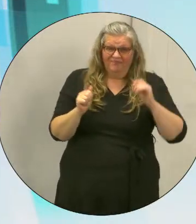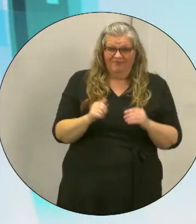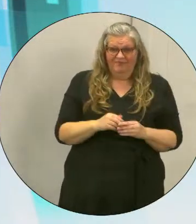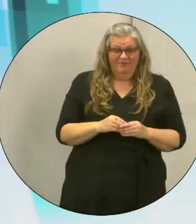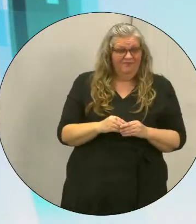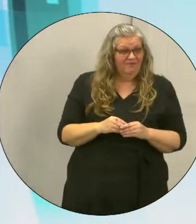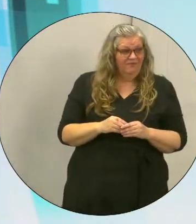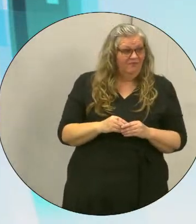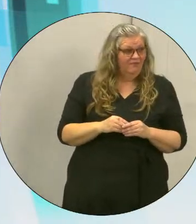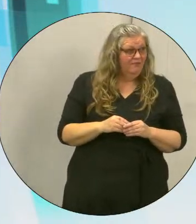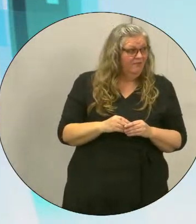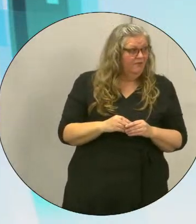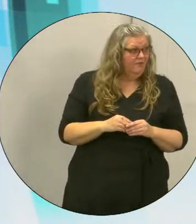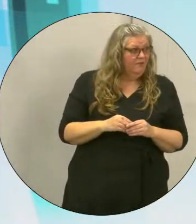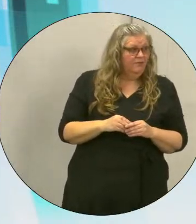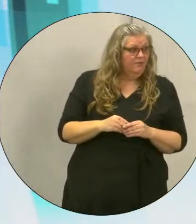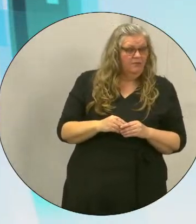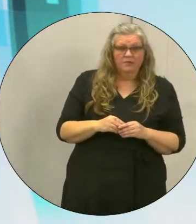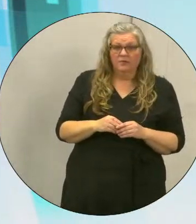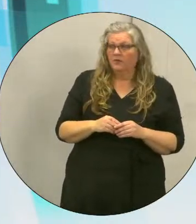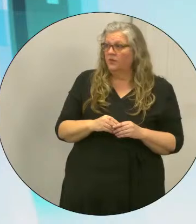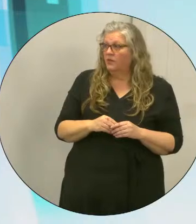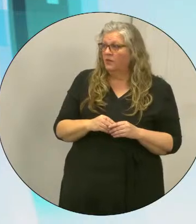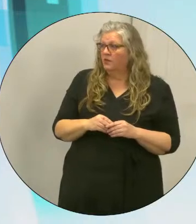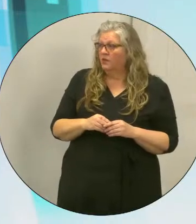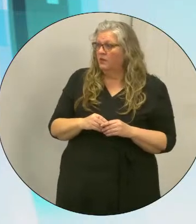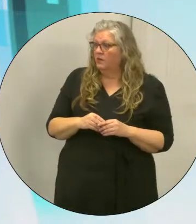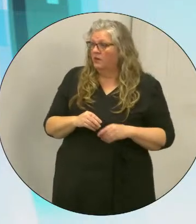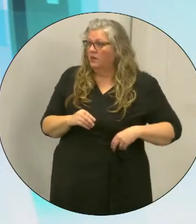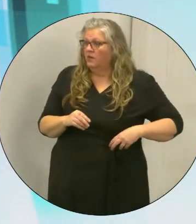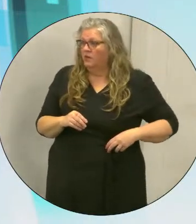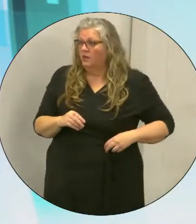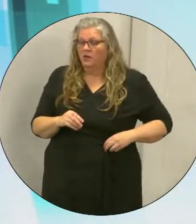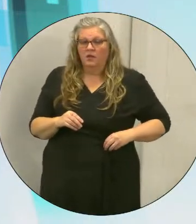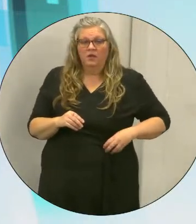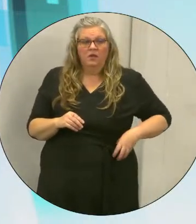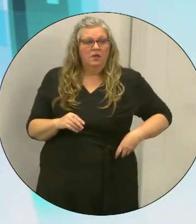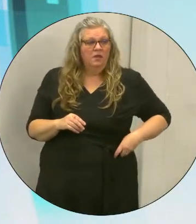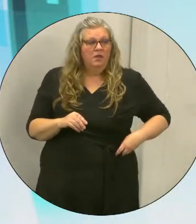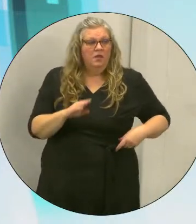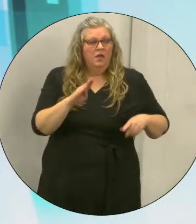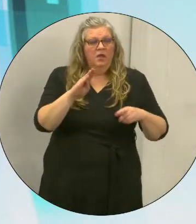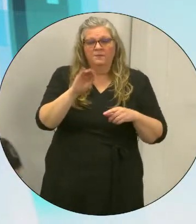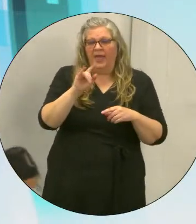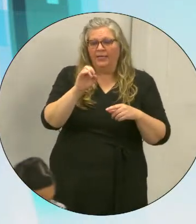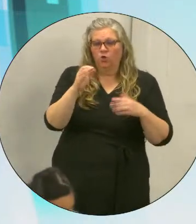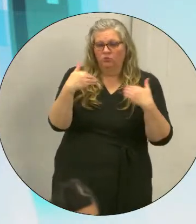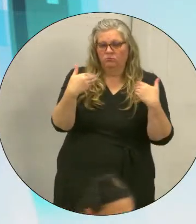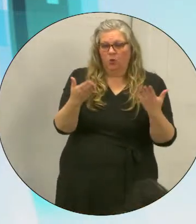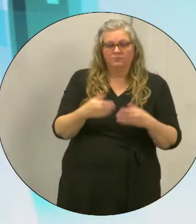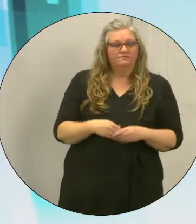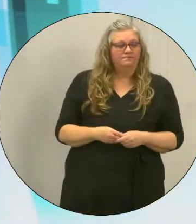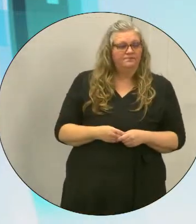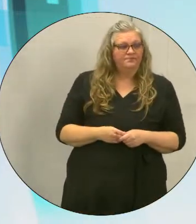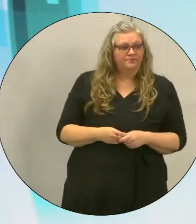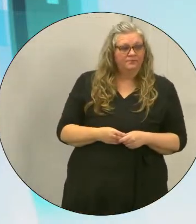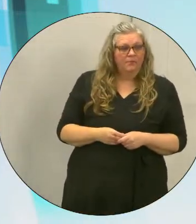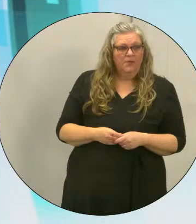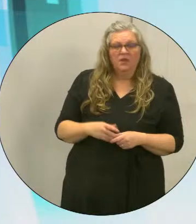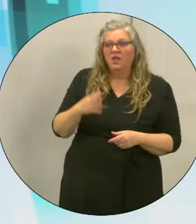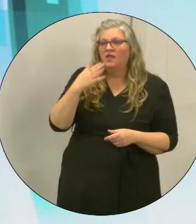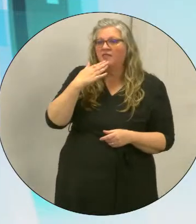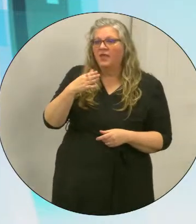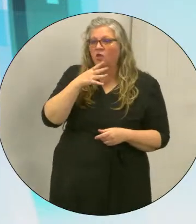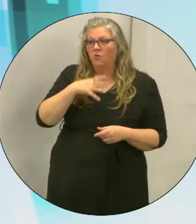or unless Jordan's in the, yeah, Monica Abad, thank you. Okay, Ms. Binder, please proceed. Thank you,